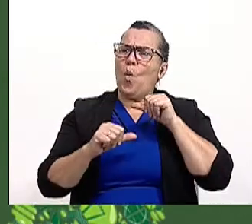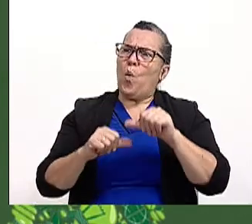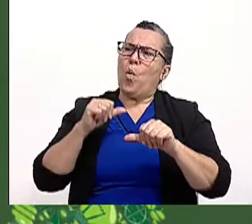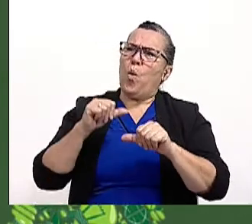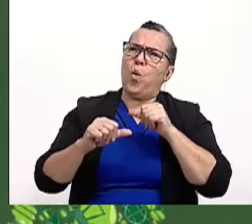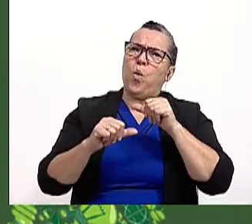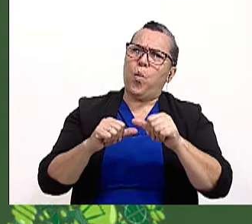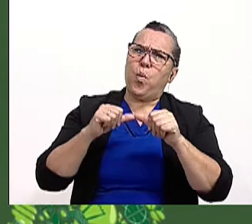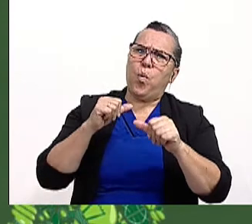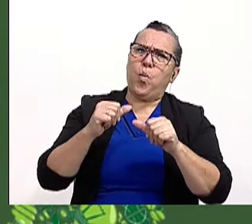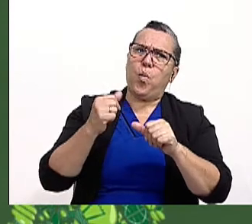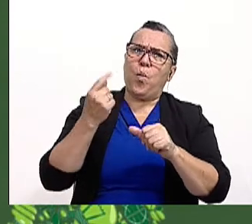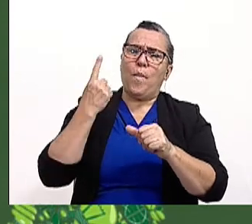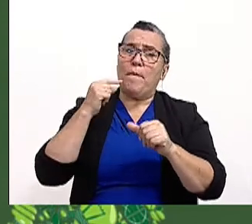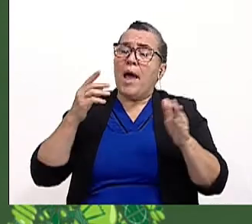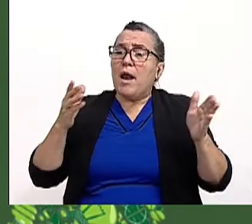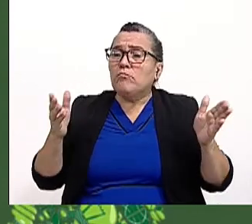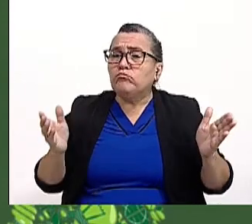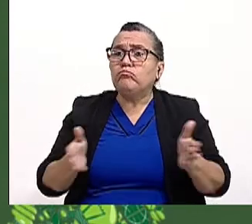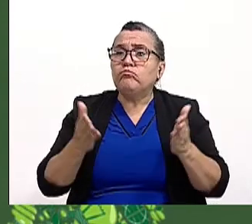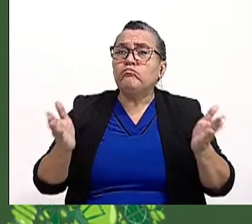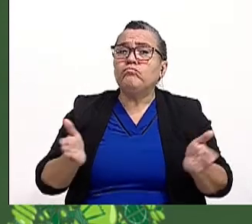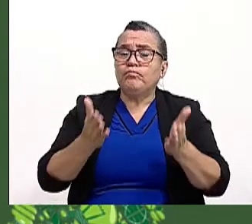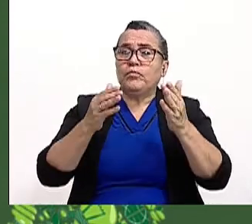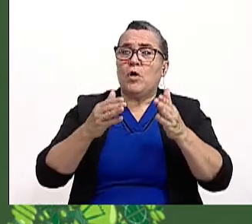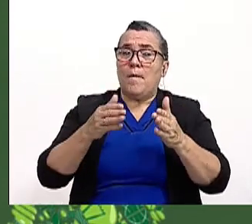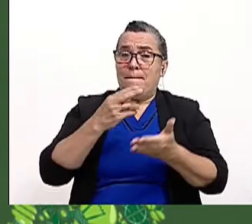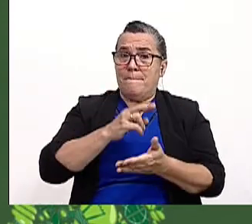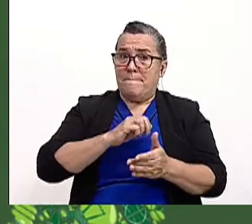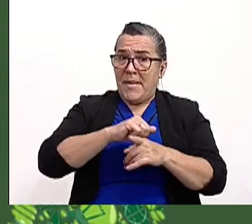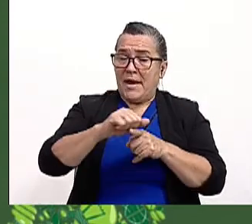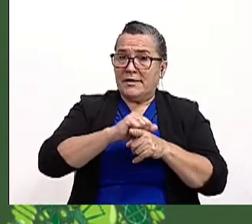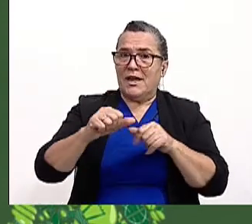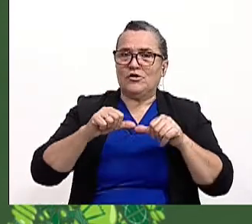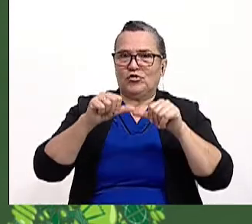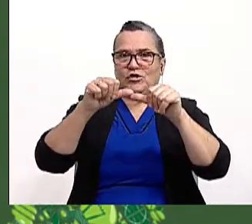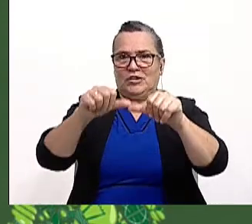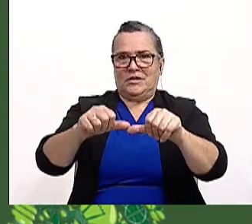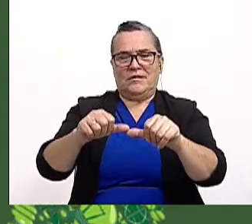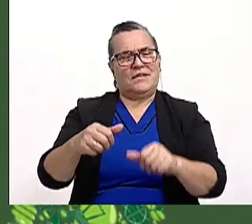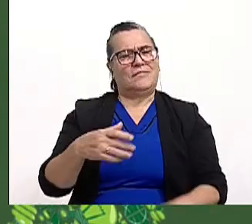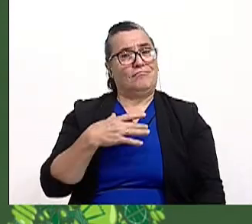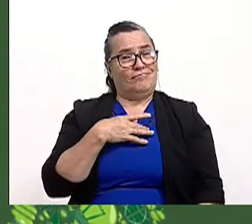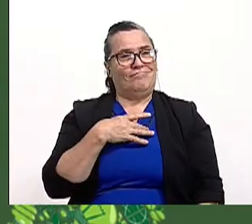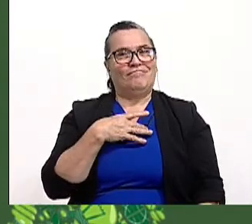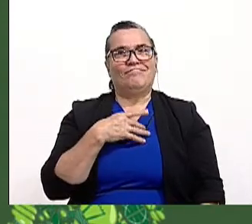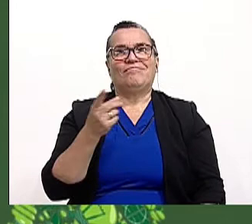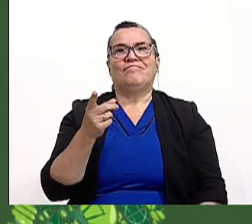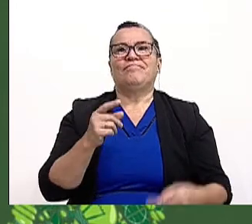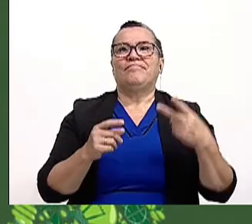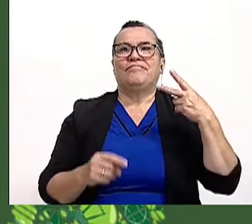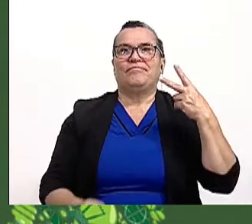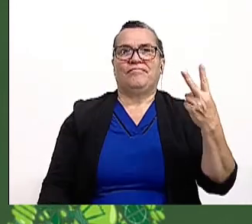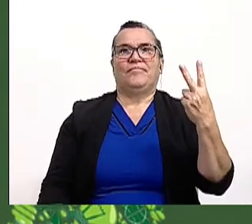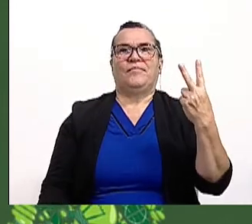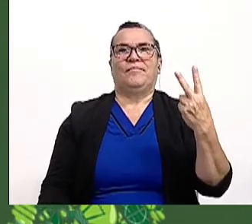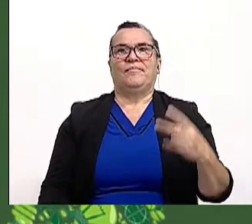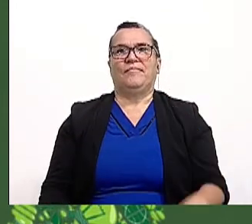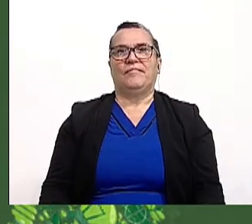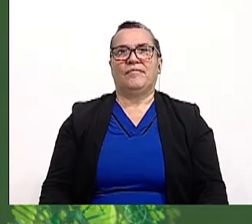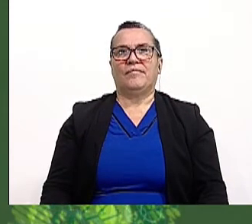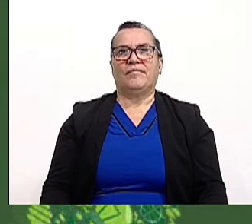great efforts to promote sustainable practices. Very interesting. And question number